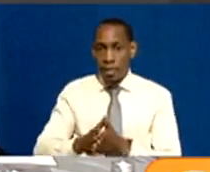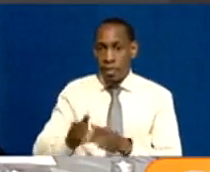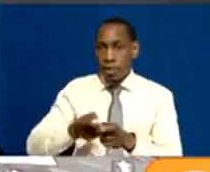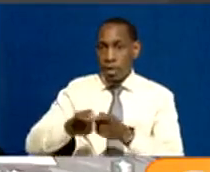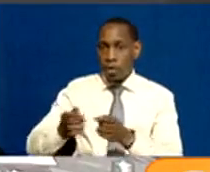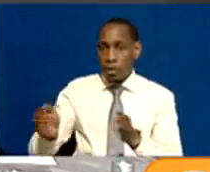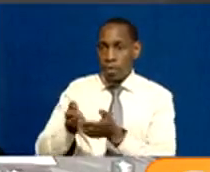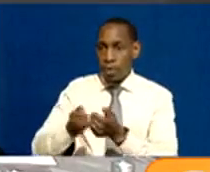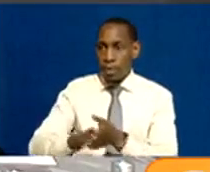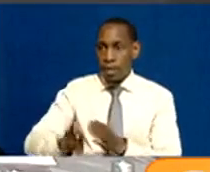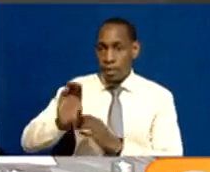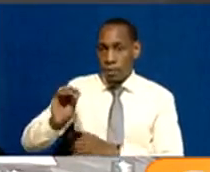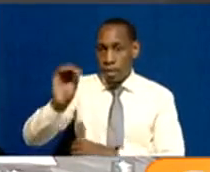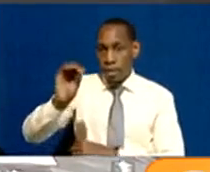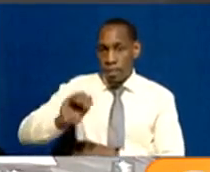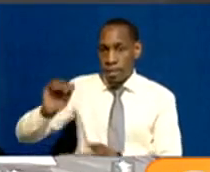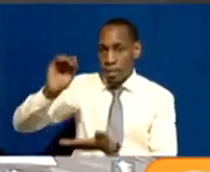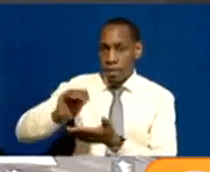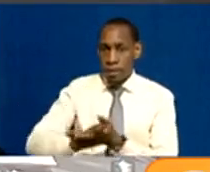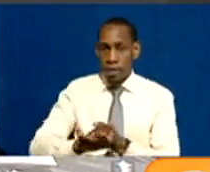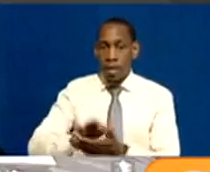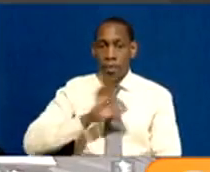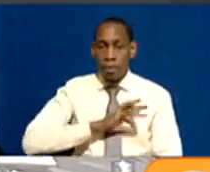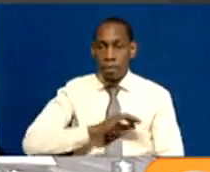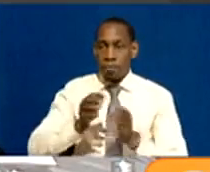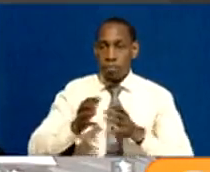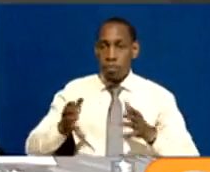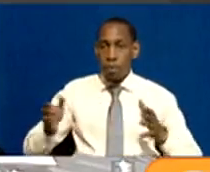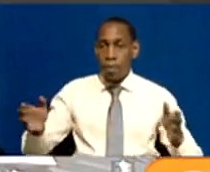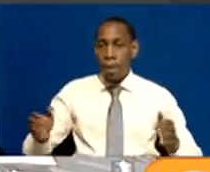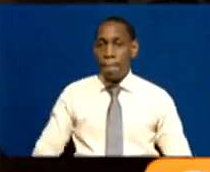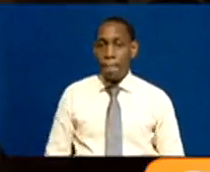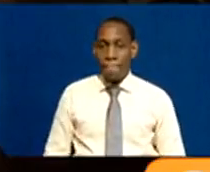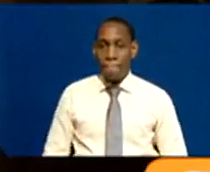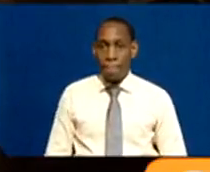businesses say the 40% cut will increase their profit margins.